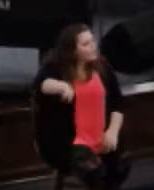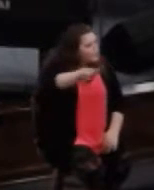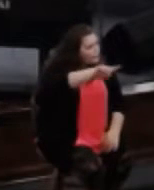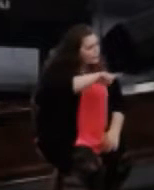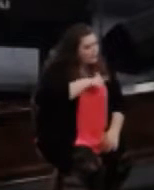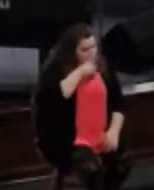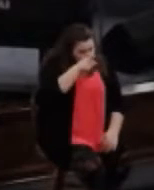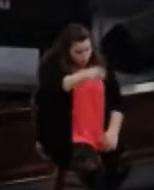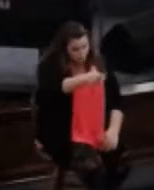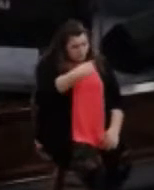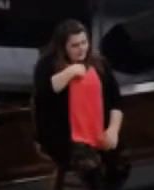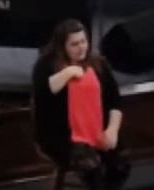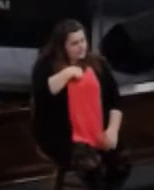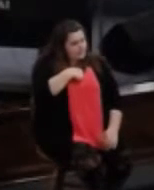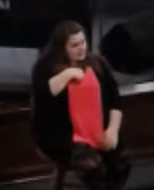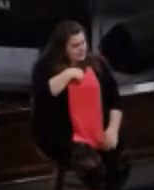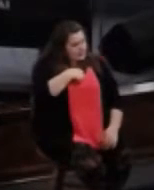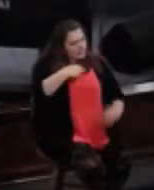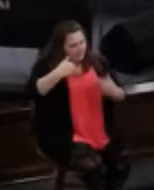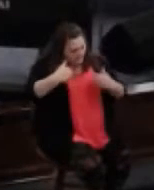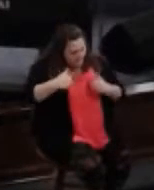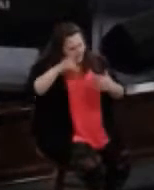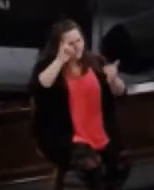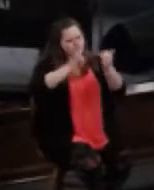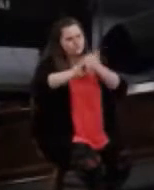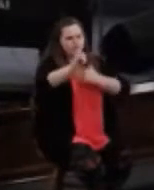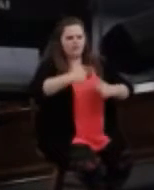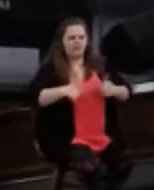you and I, could have eternal life.